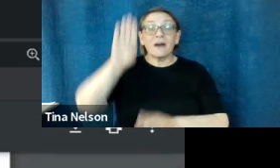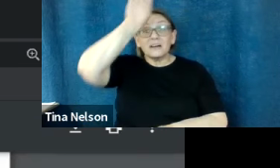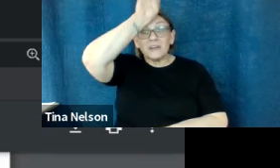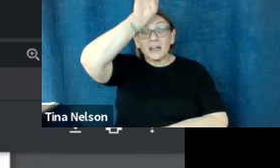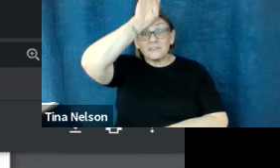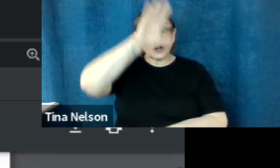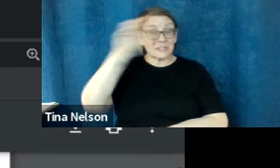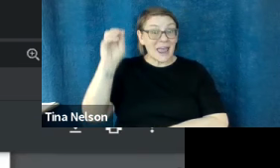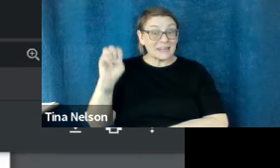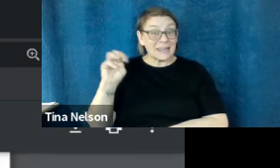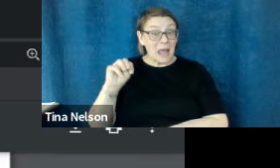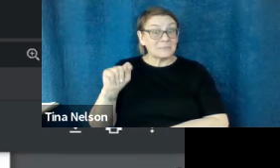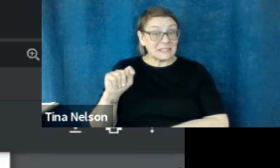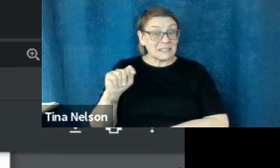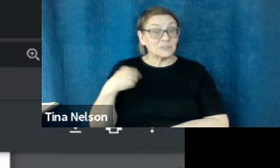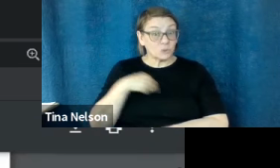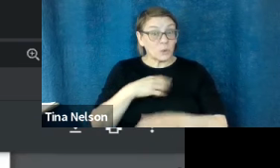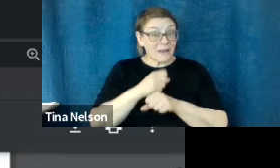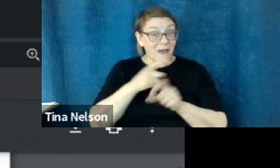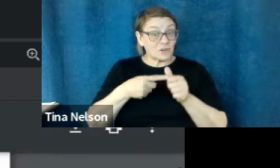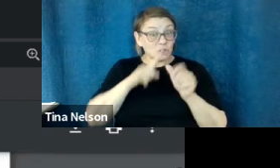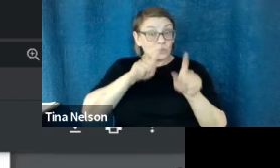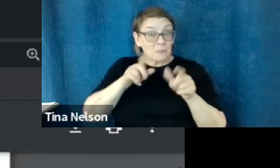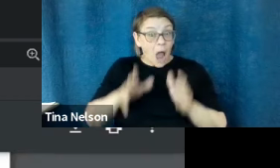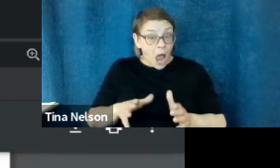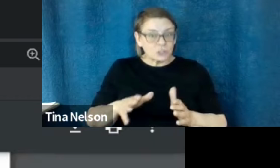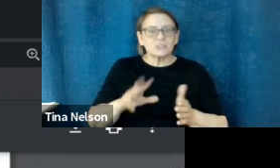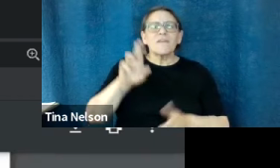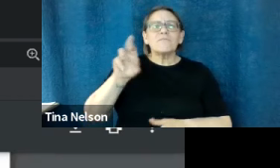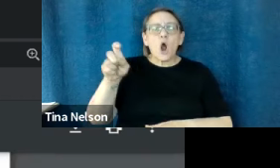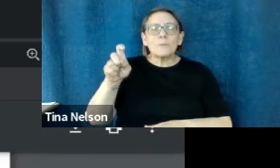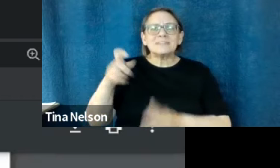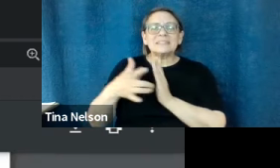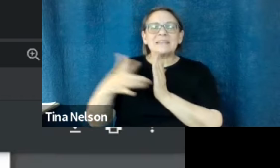and EMTs. So we have first responders, we have pharmacy technicians,